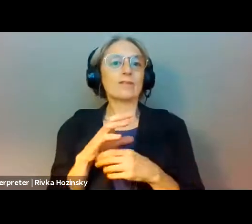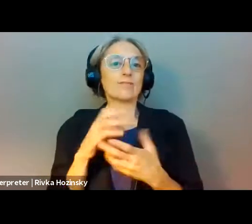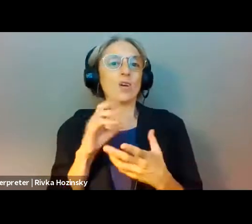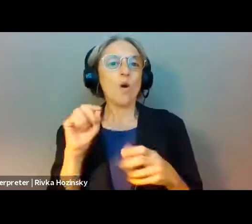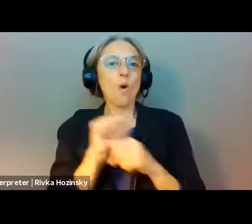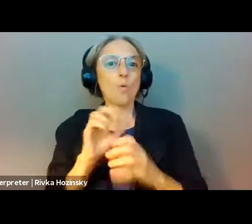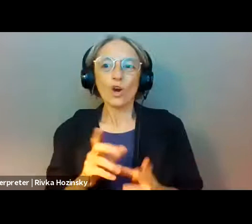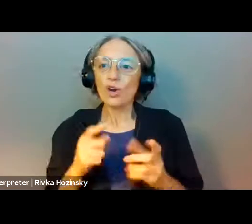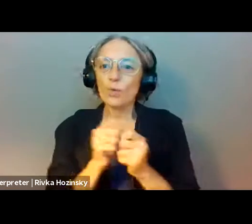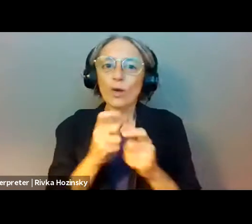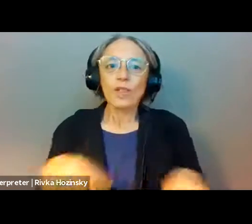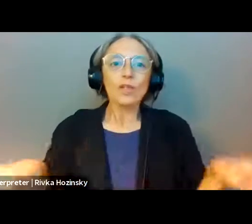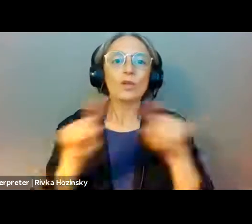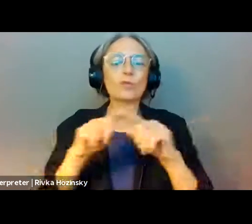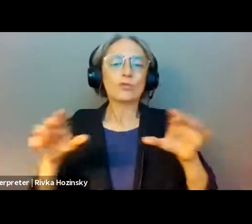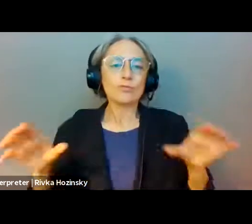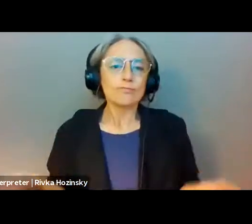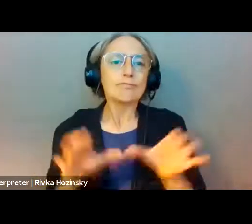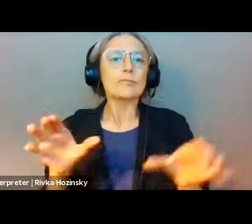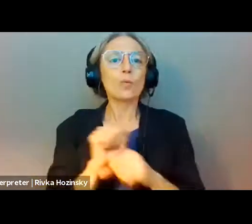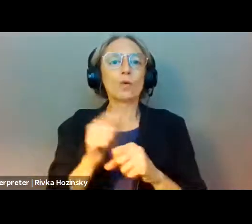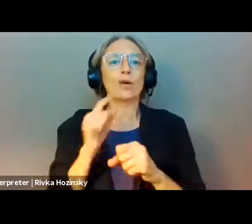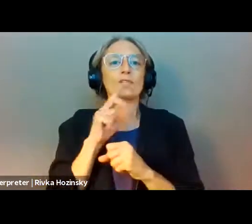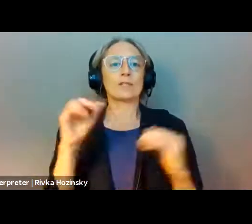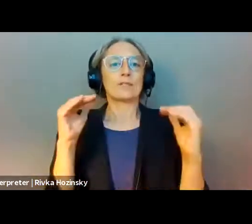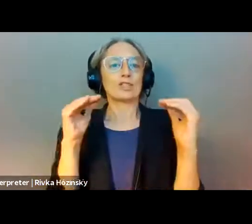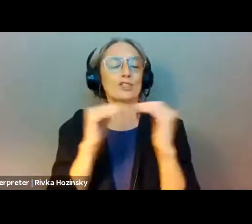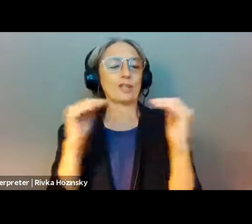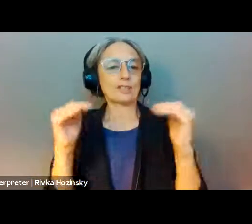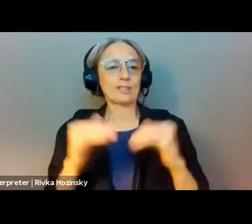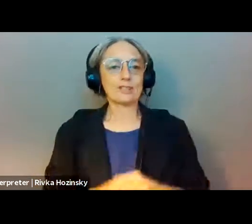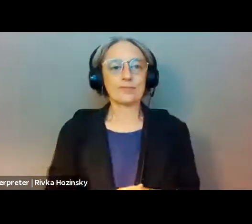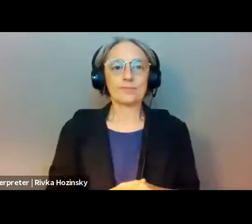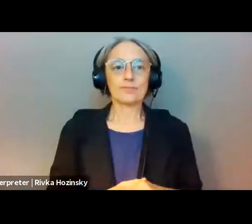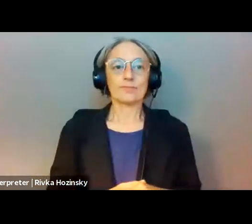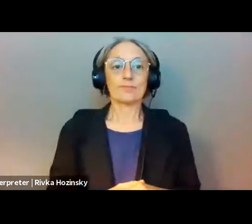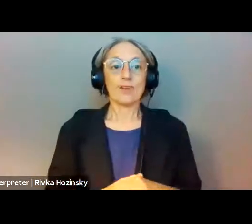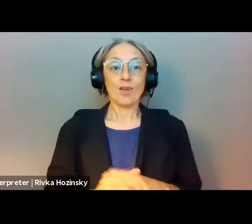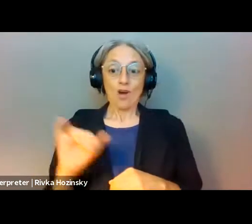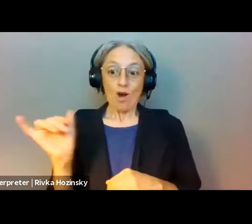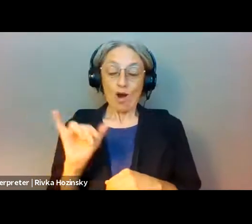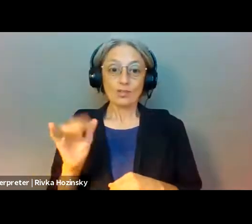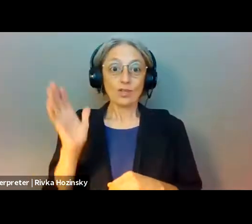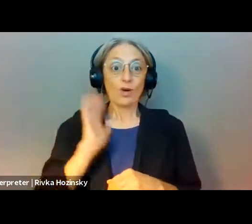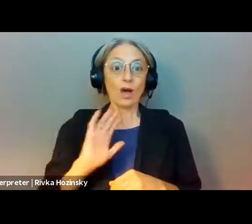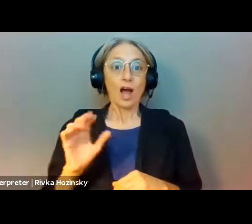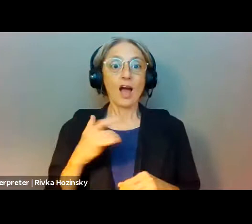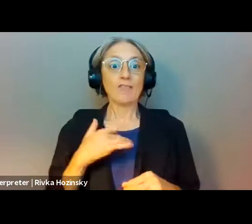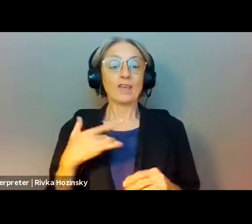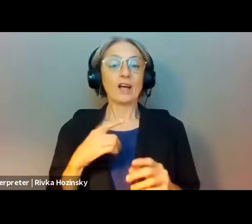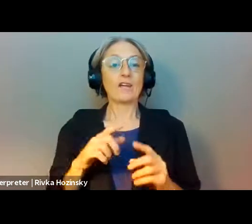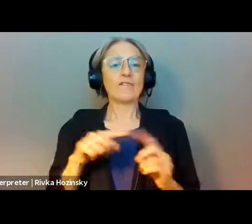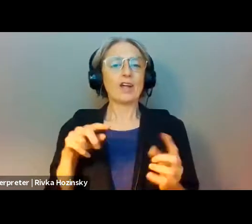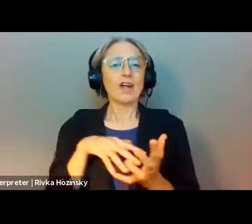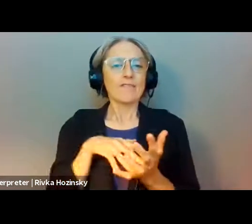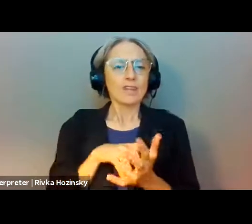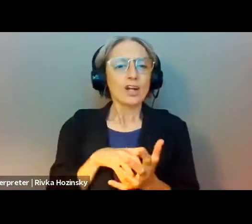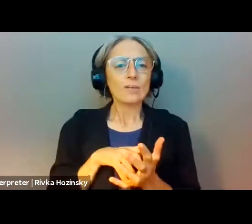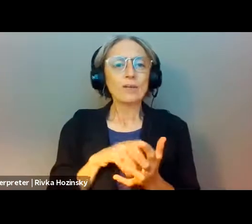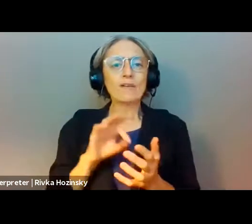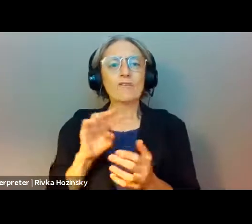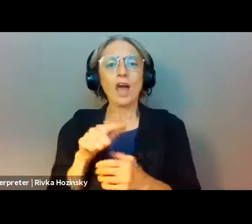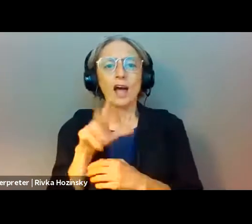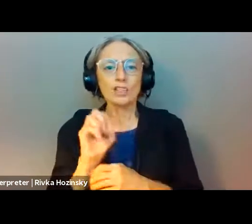justice. But again, for being a safe space when I felt very vulnerable and very fragile in my struggle